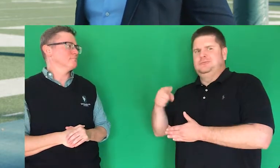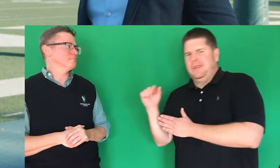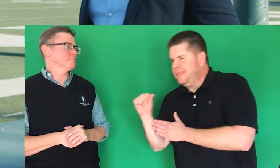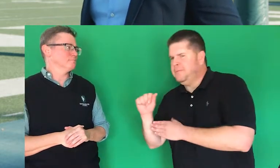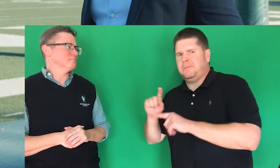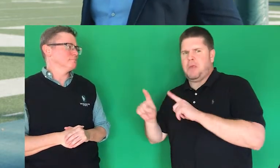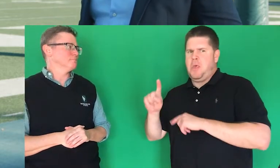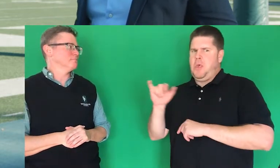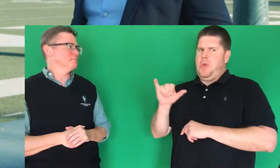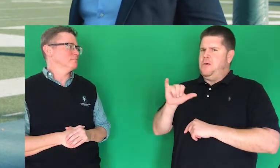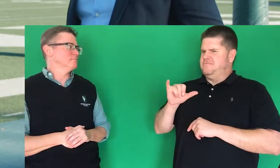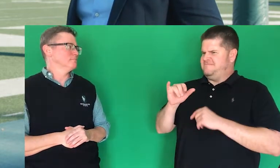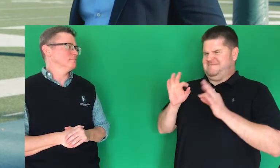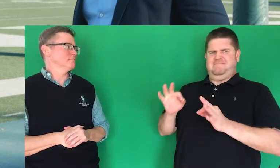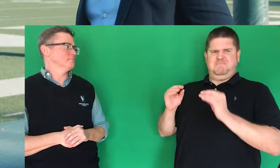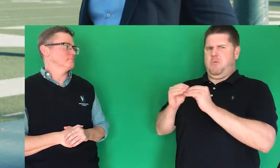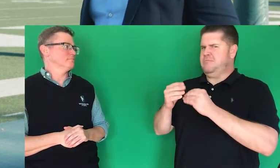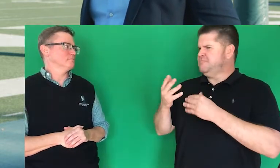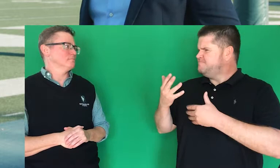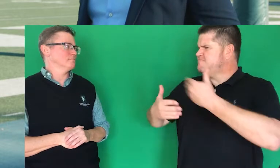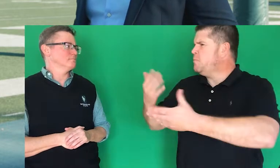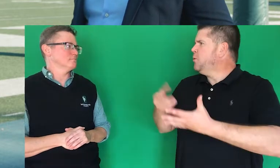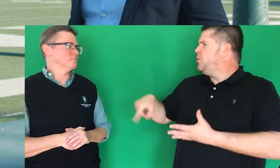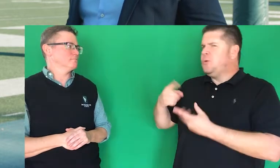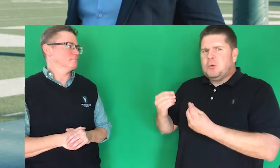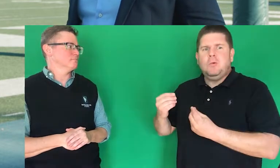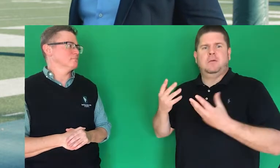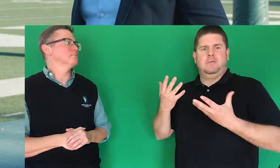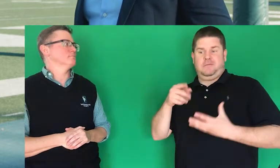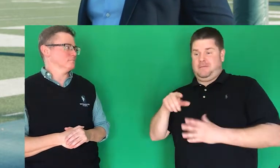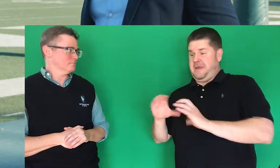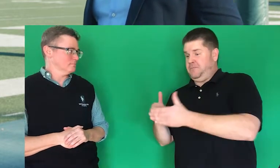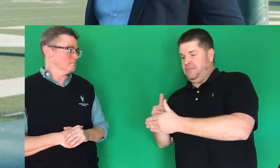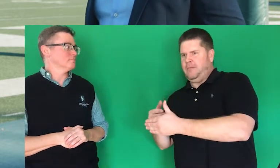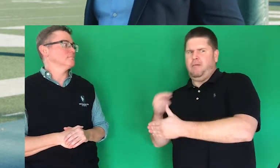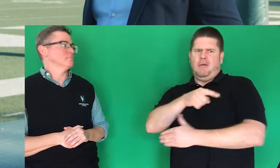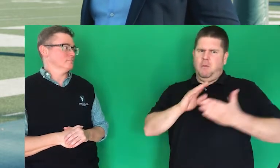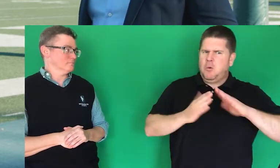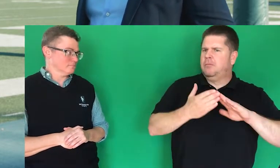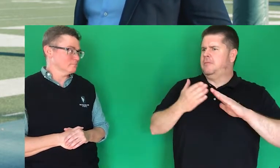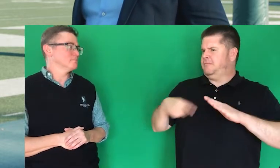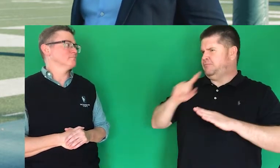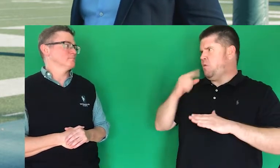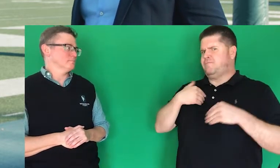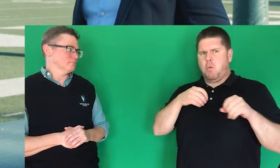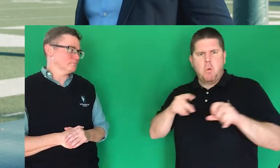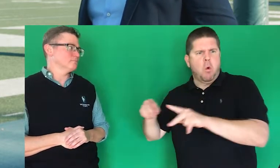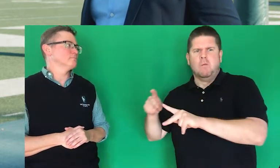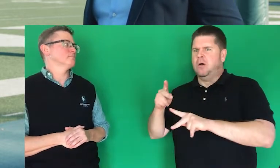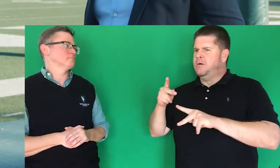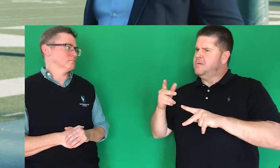than just athletes, and what they do in the classroom obviously, but in our community, and certainly have opportunities